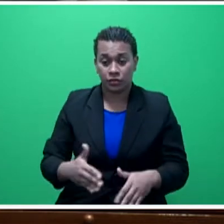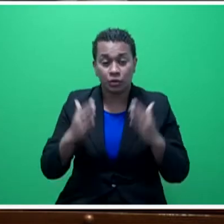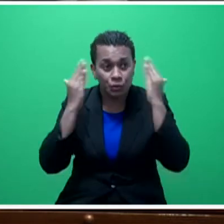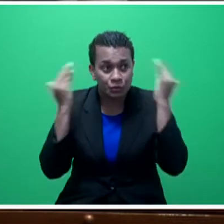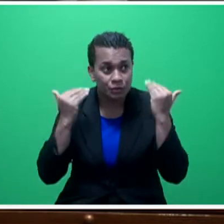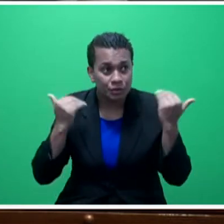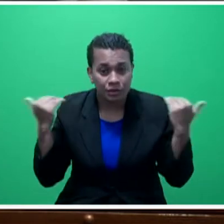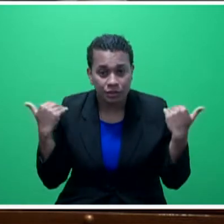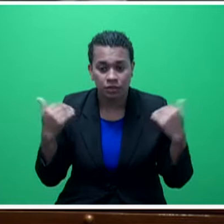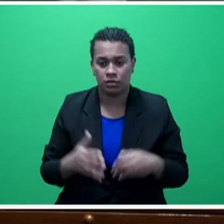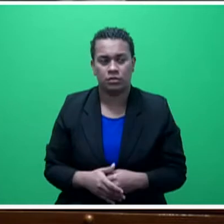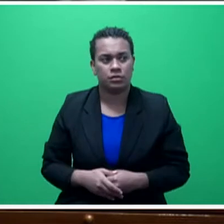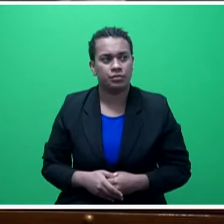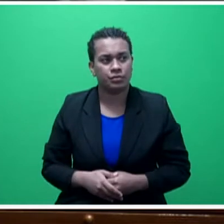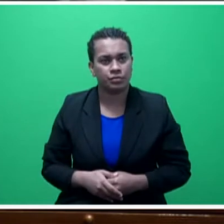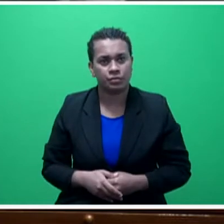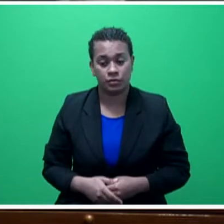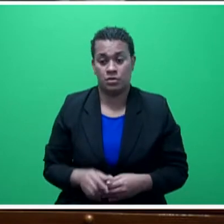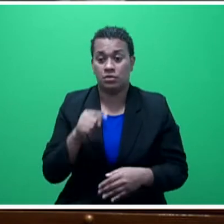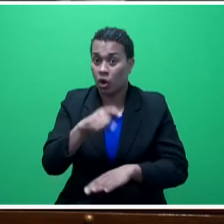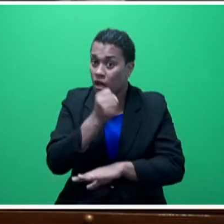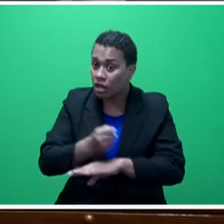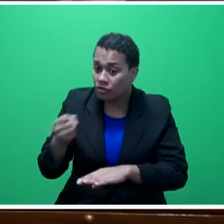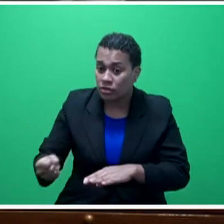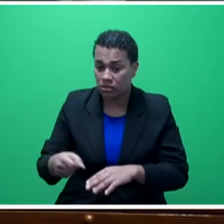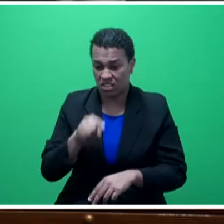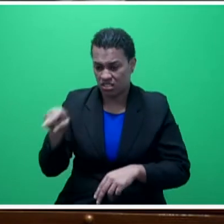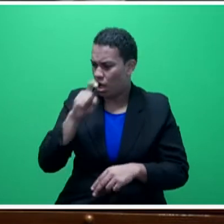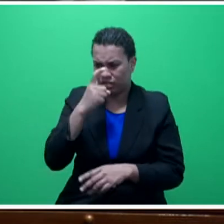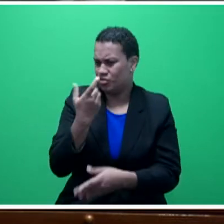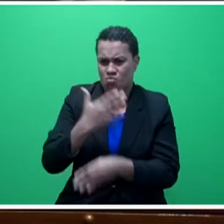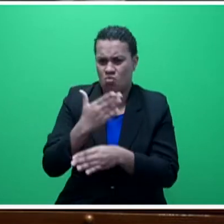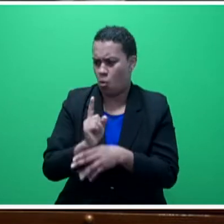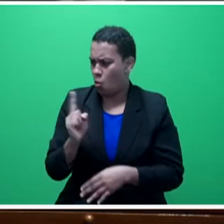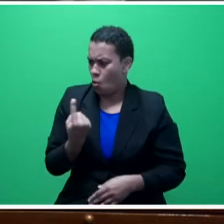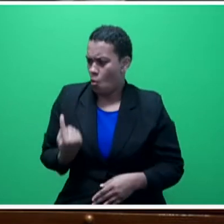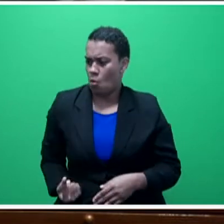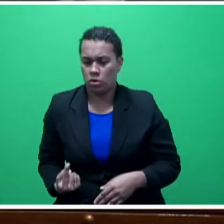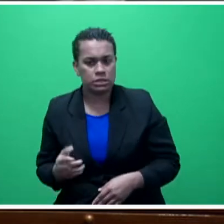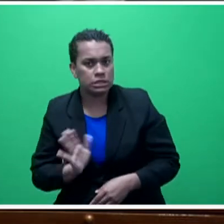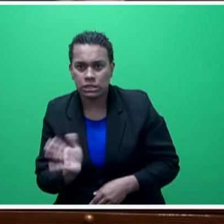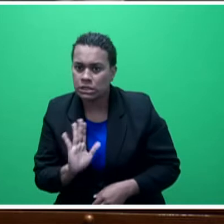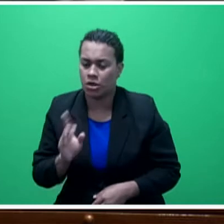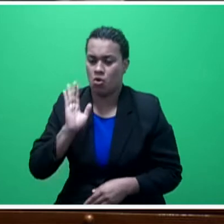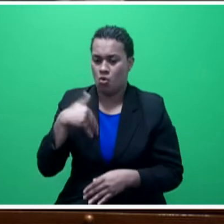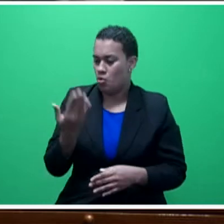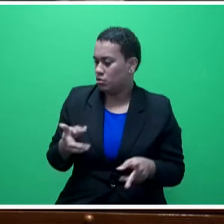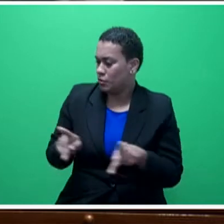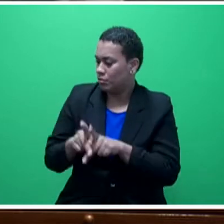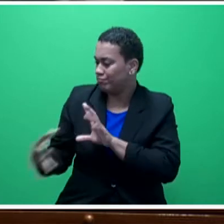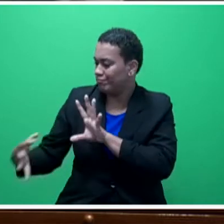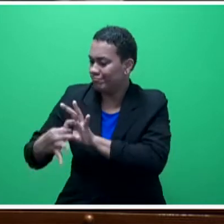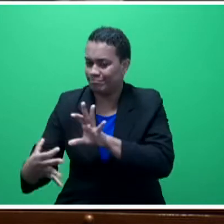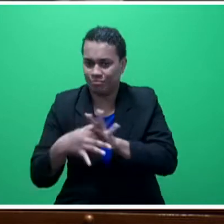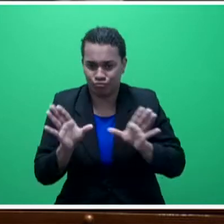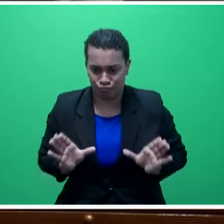is no myth that governments cannot work in silos. We have always benefited well from partners with the civil society,